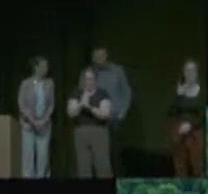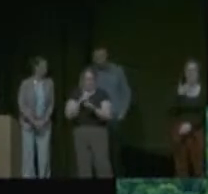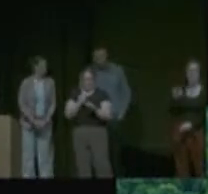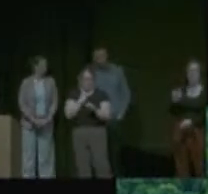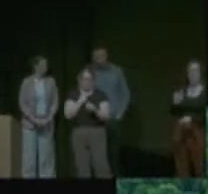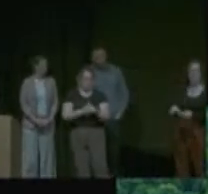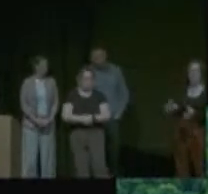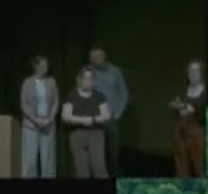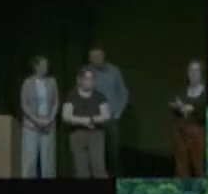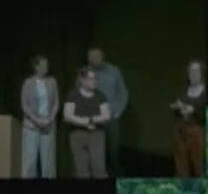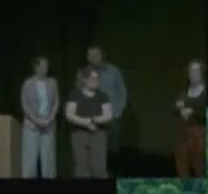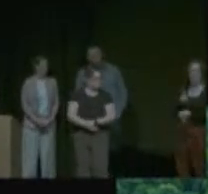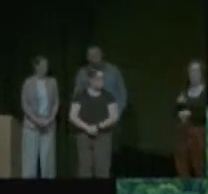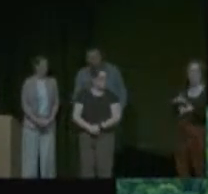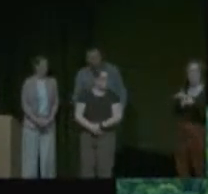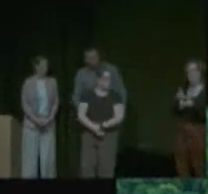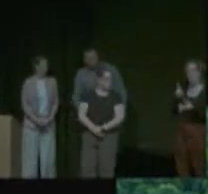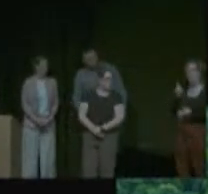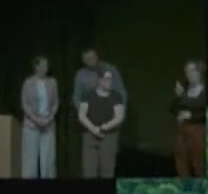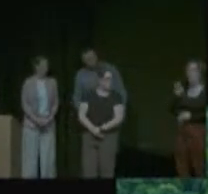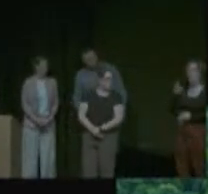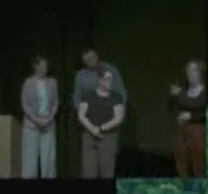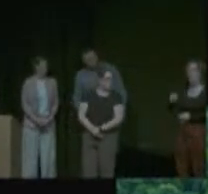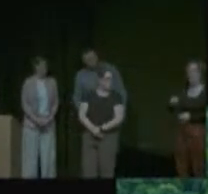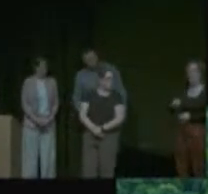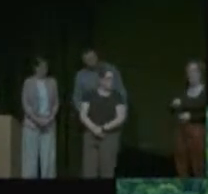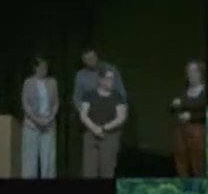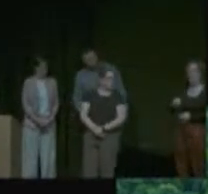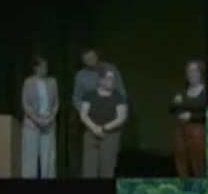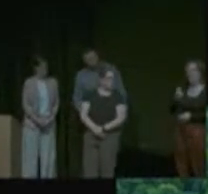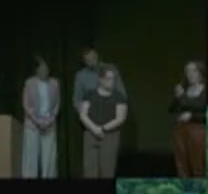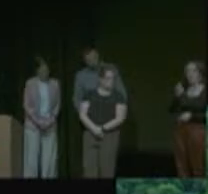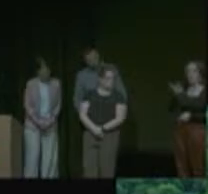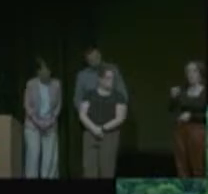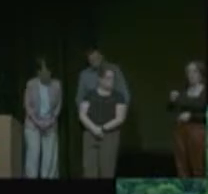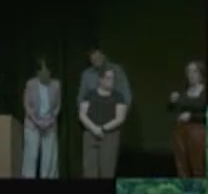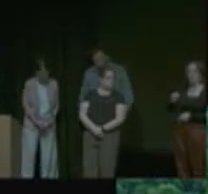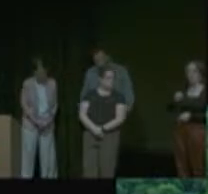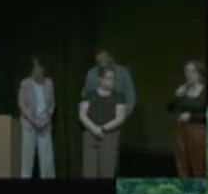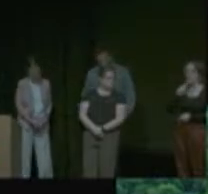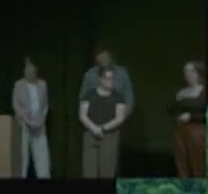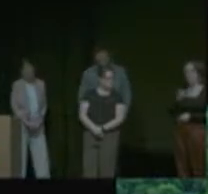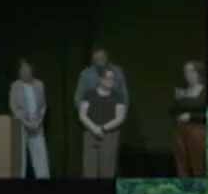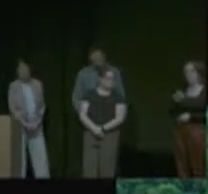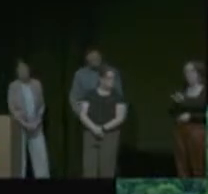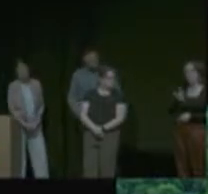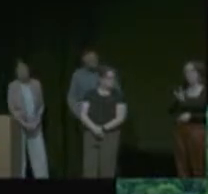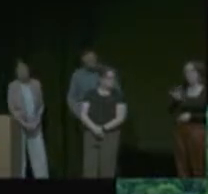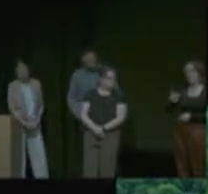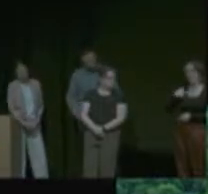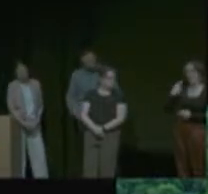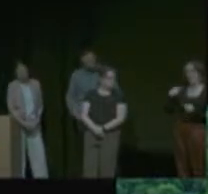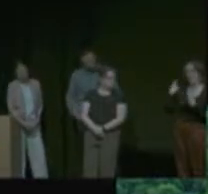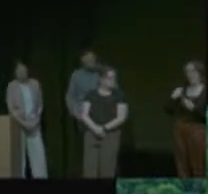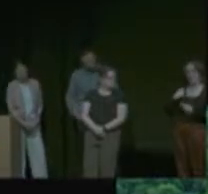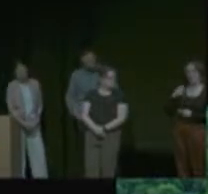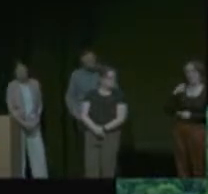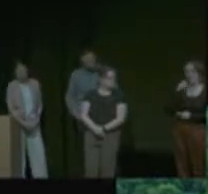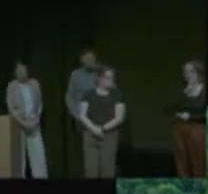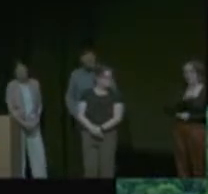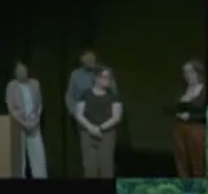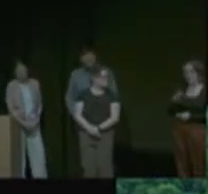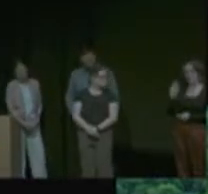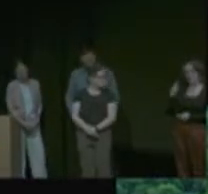question on the debris. So as far as the debris, the comment, since 1977, I've been missing a blue